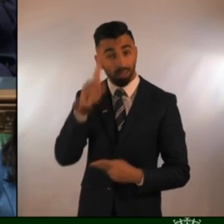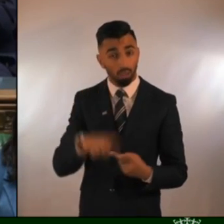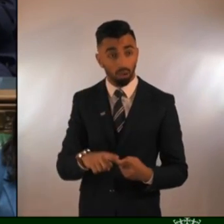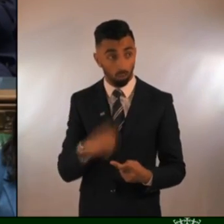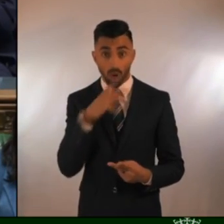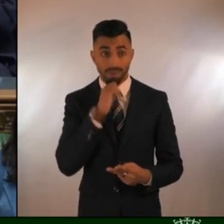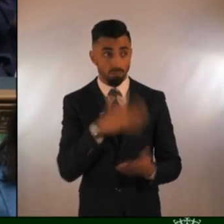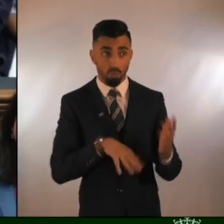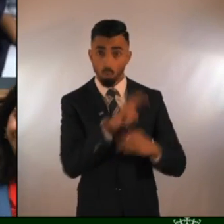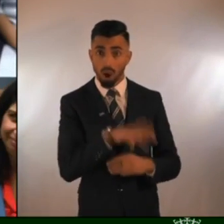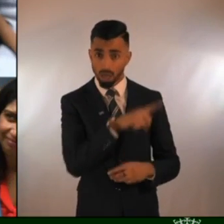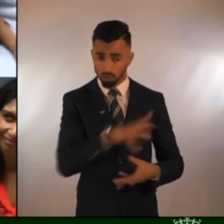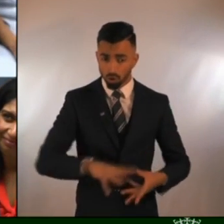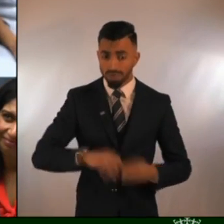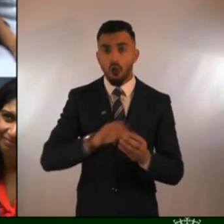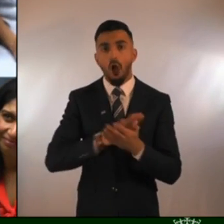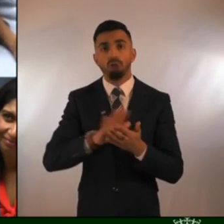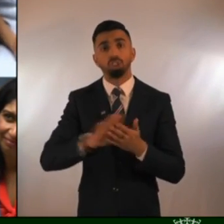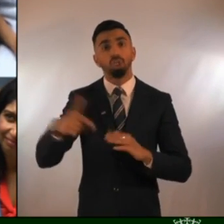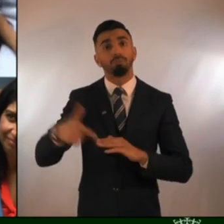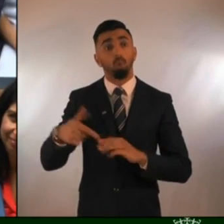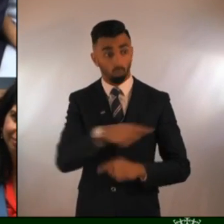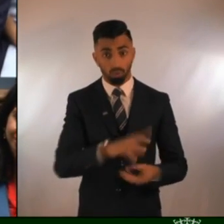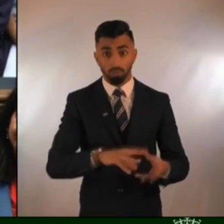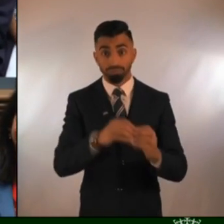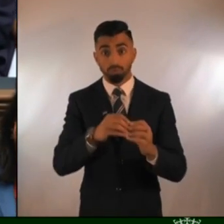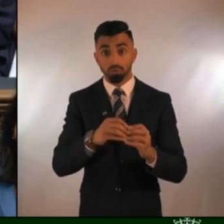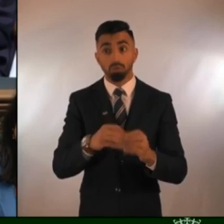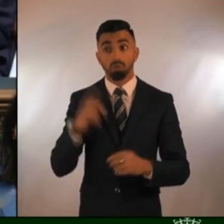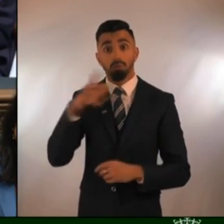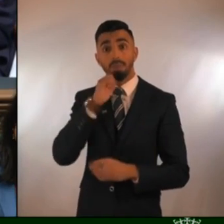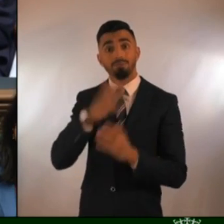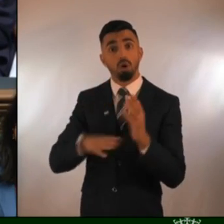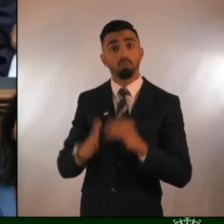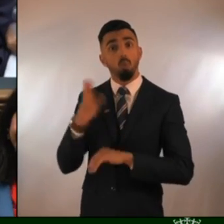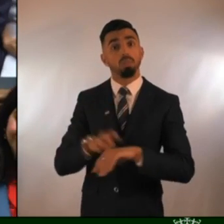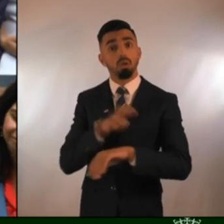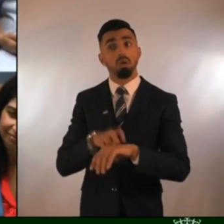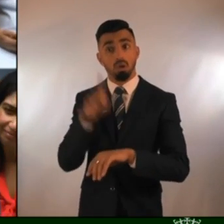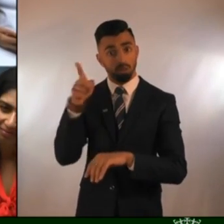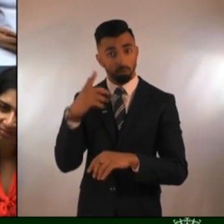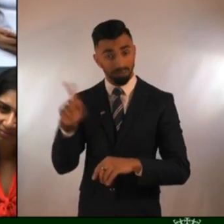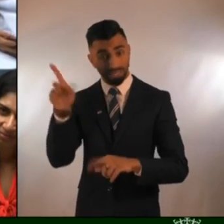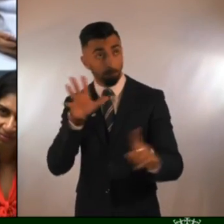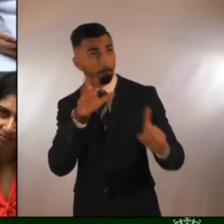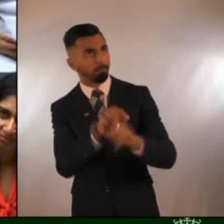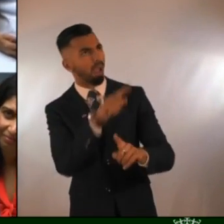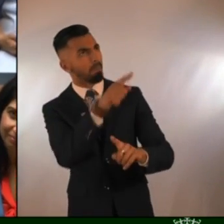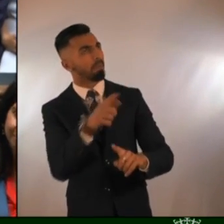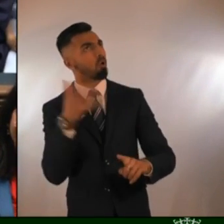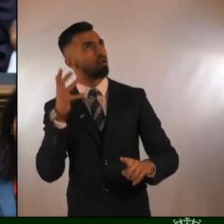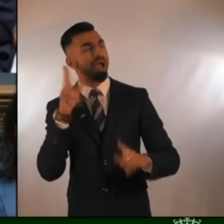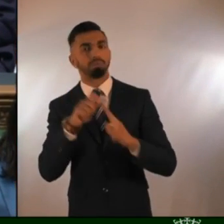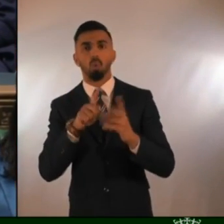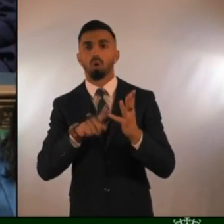fuel cell, and Jocelyn Bell Burnell, born in Northern Ireland, discovered the first radio pulsars. To compete and succeed over